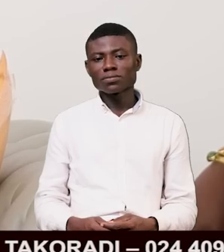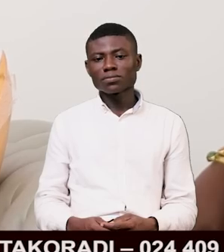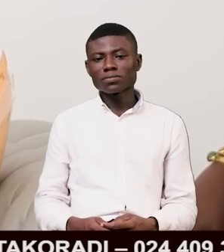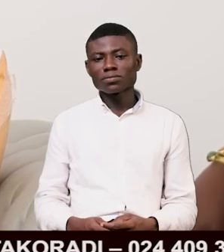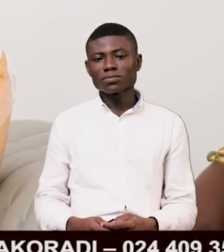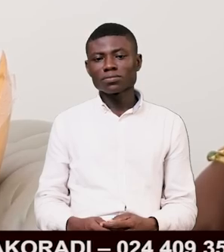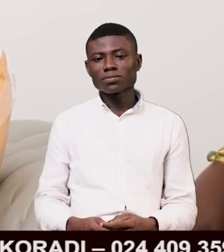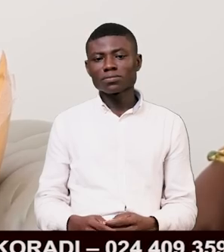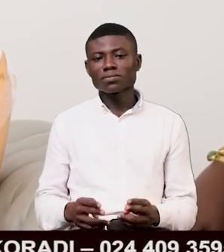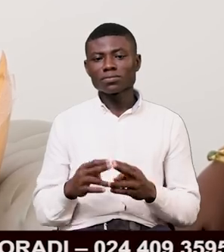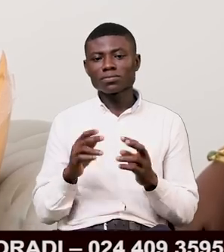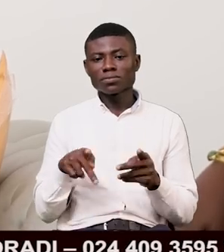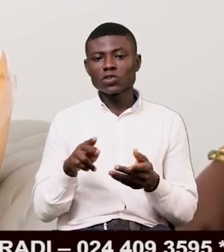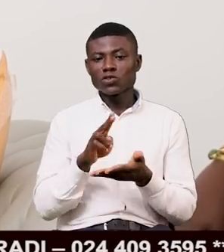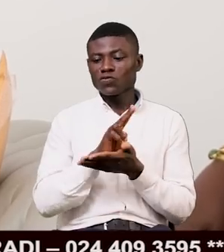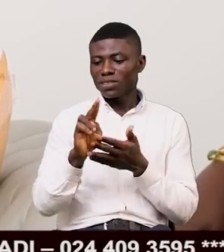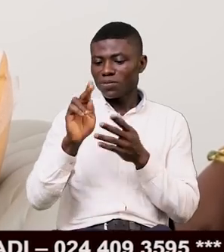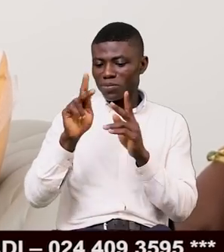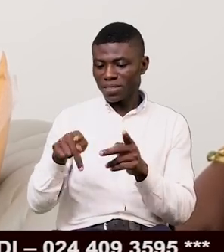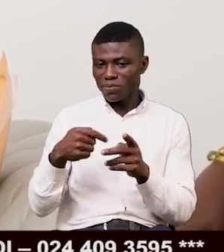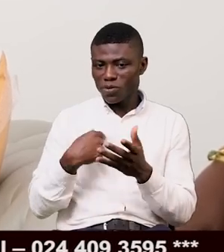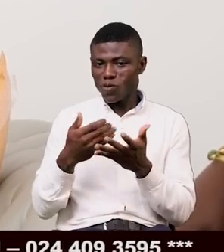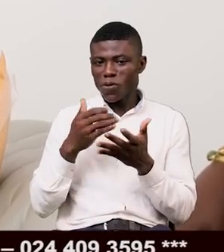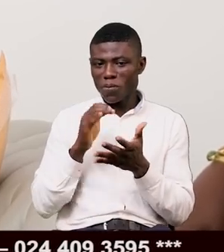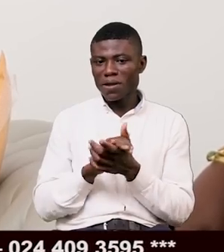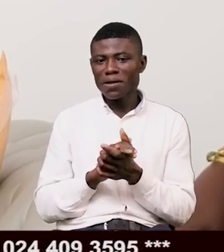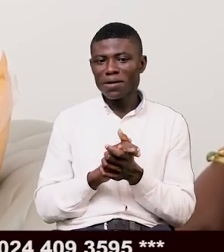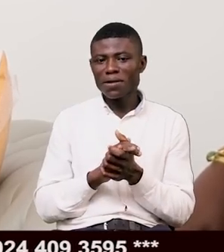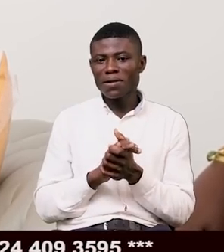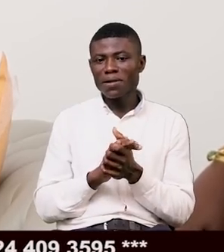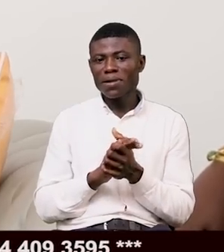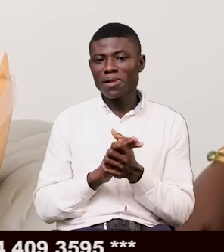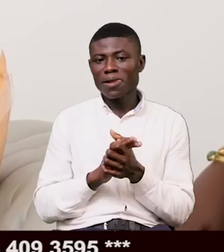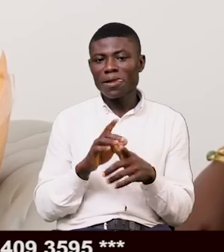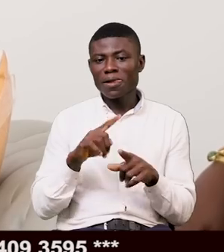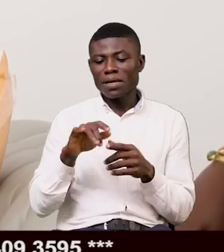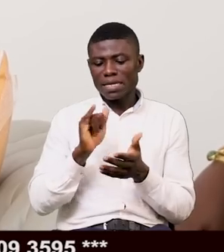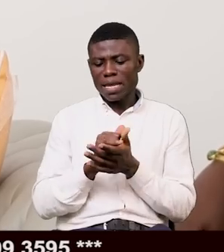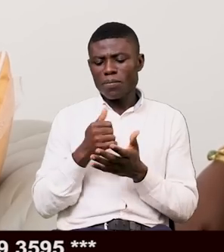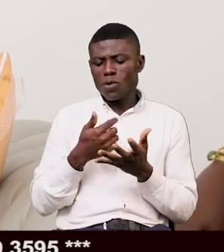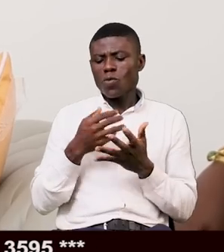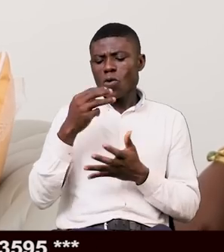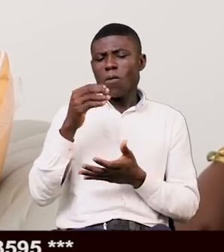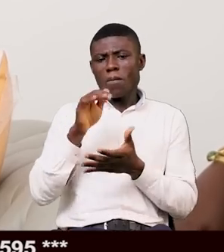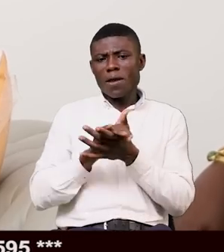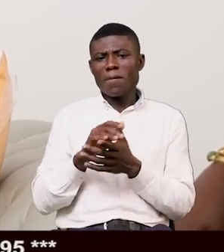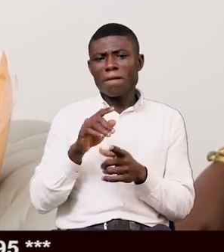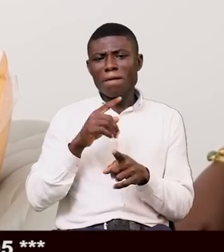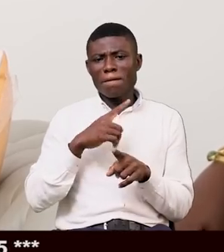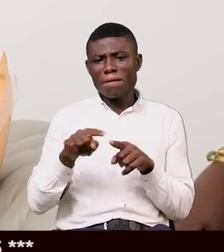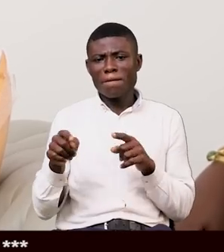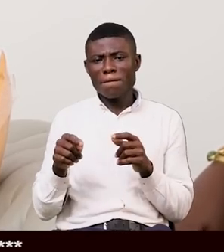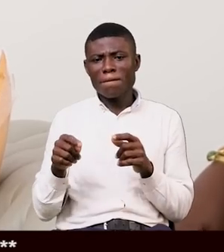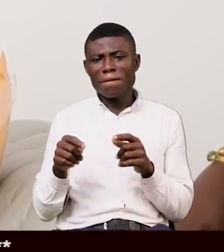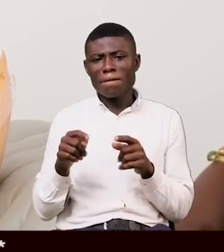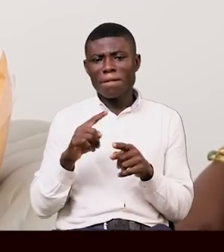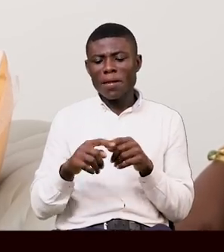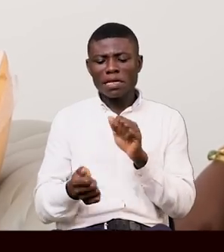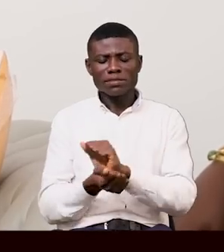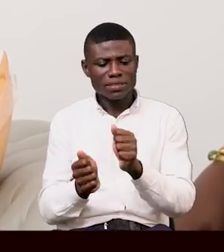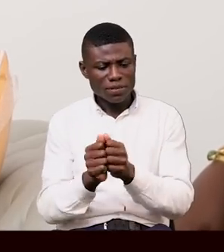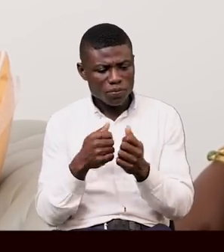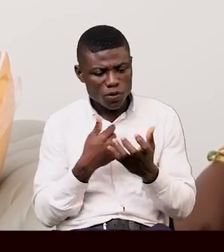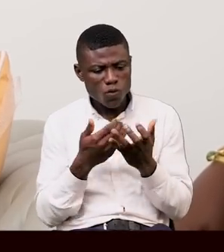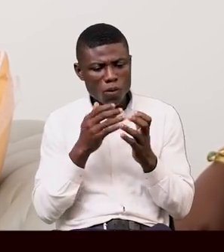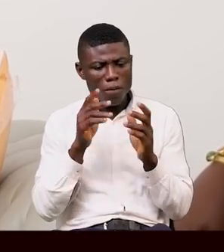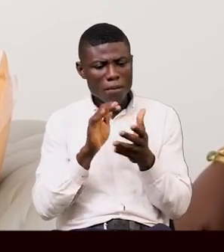Ninim dear, like a university, yeah, aha, but Saturday, no, my dream, aha, but dynamics, you know, as a